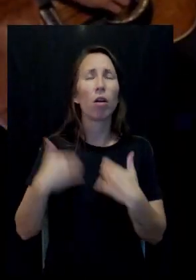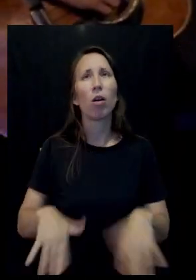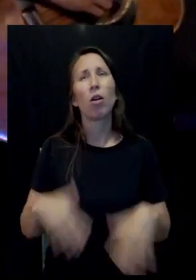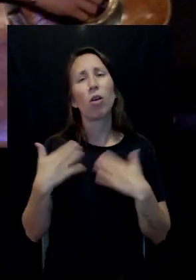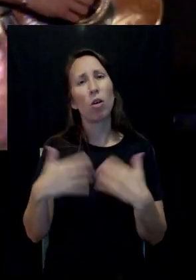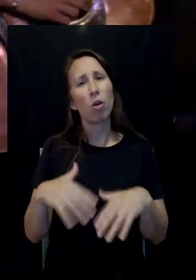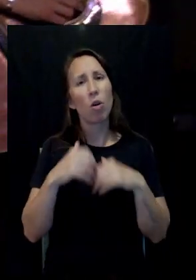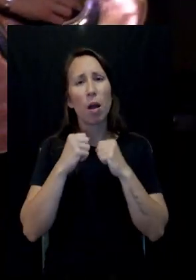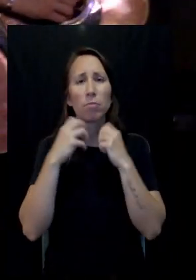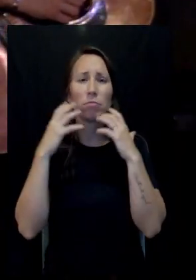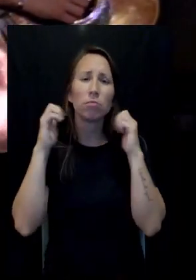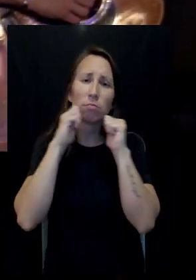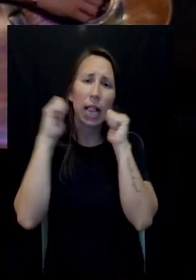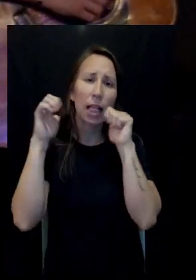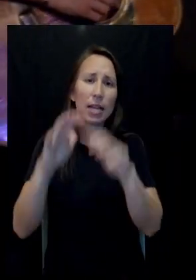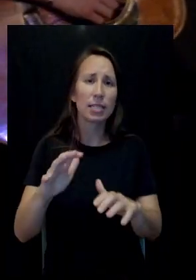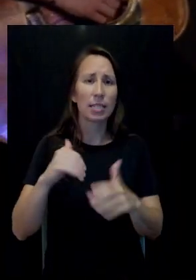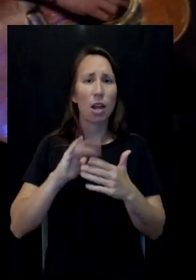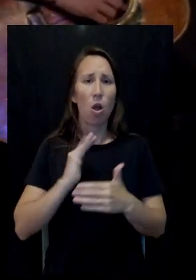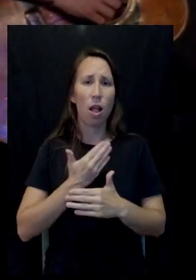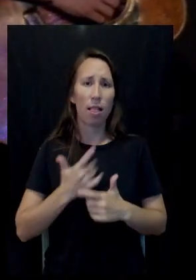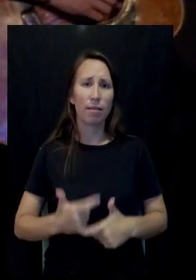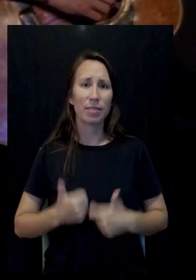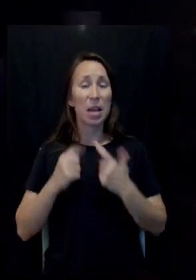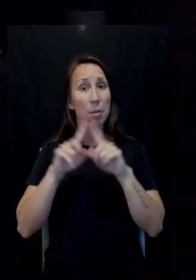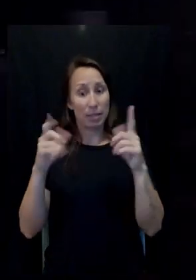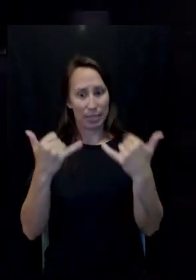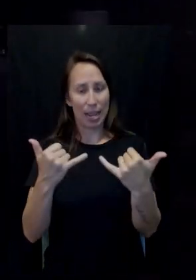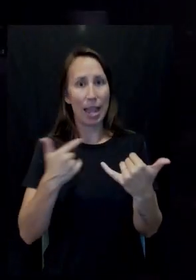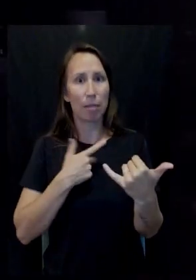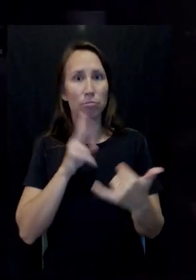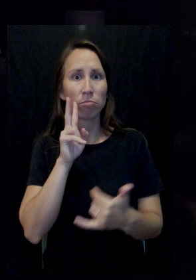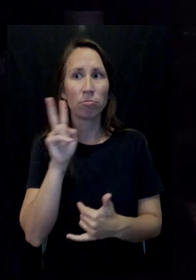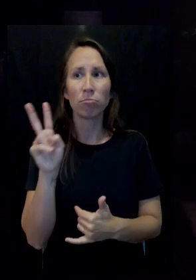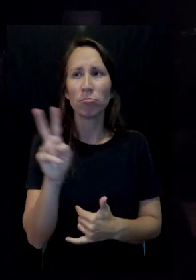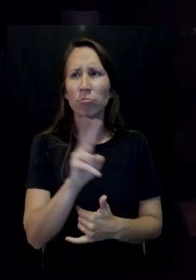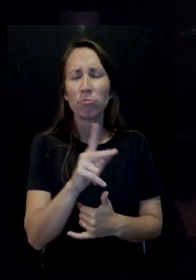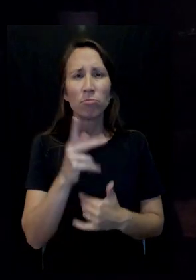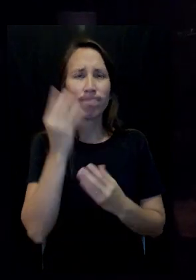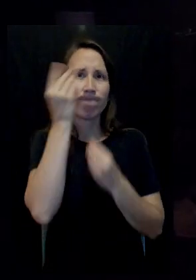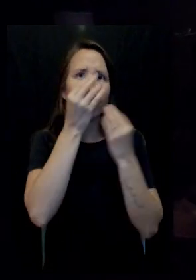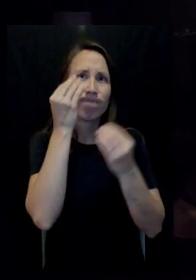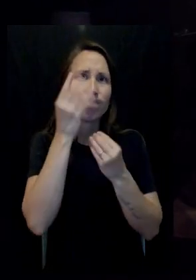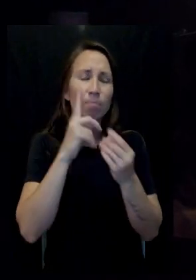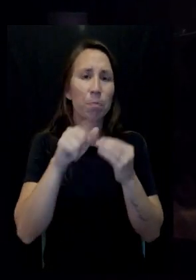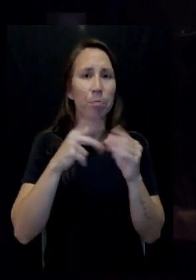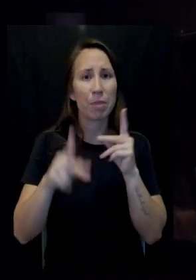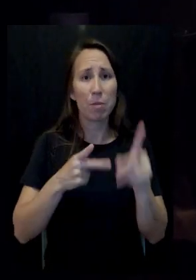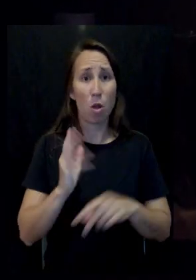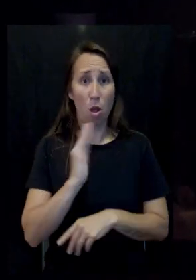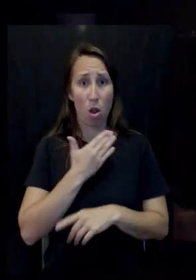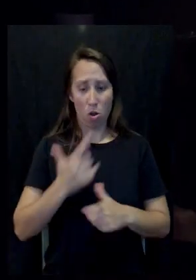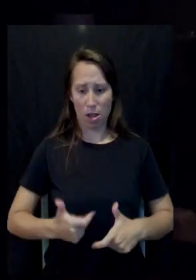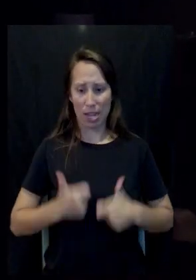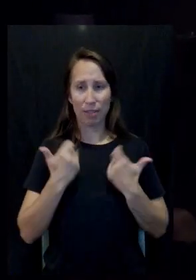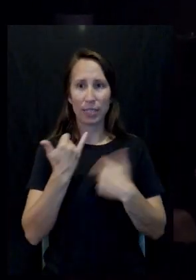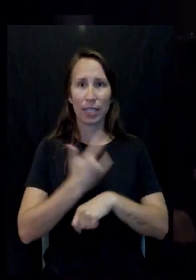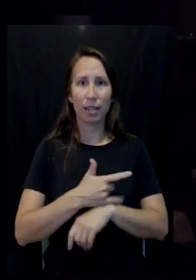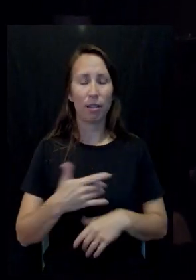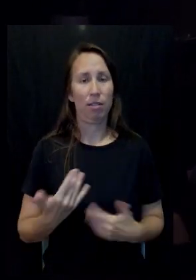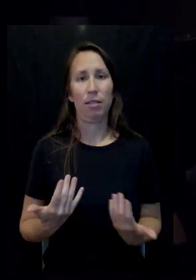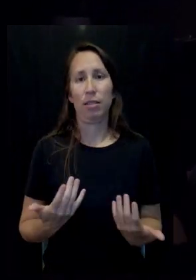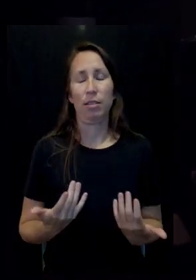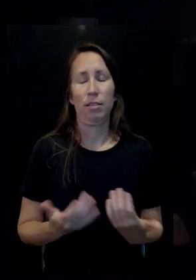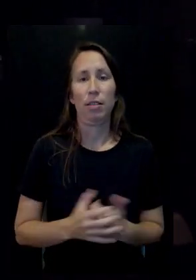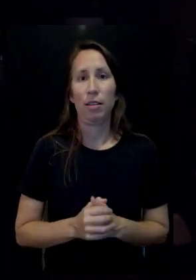reflecting on how much of a blessing they were. But then today I look at the people that he strategically put in my life today, our life today, and I'm like,